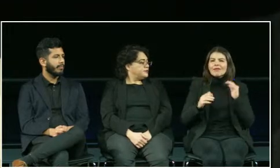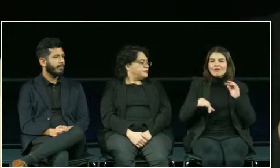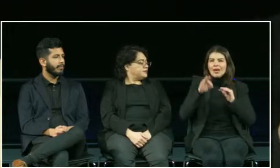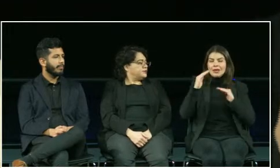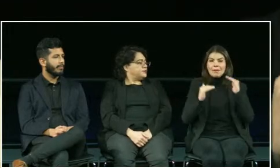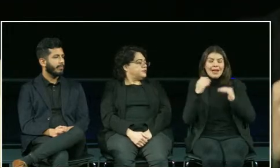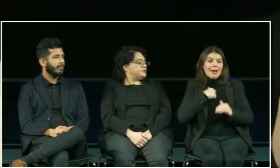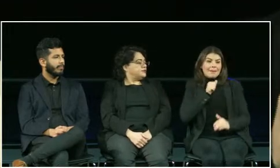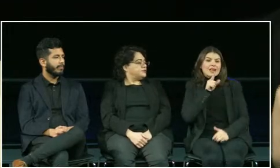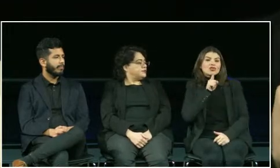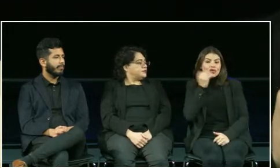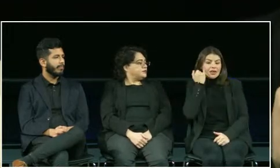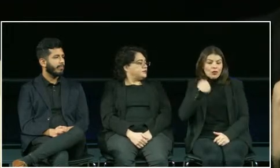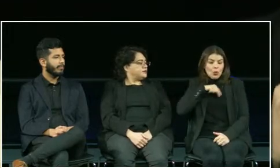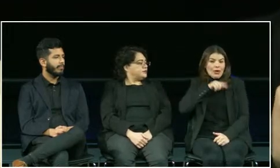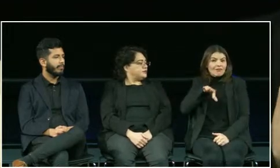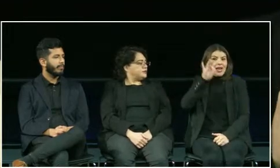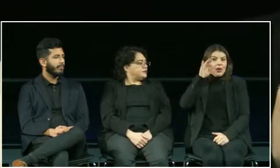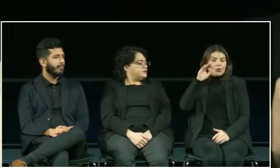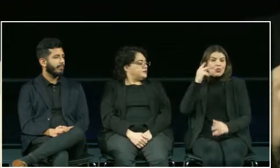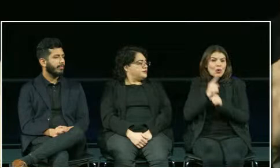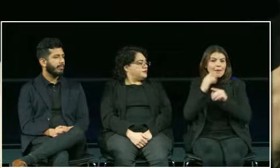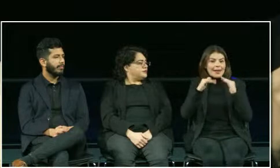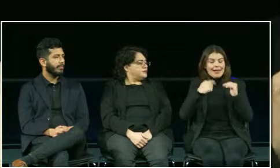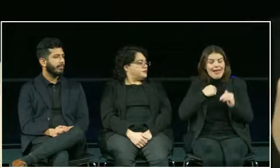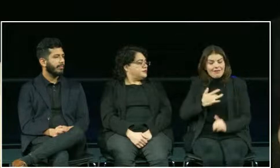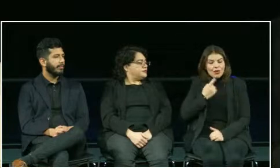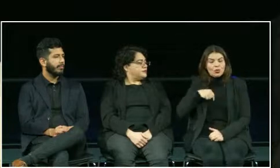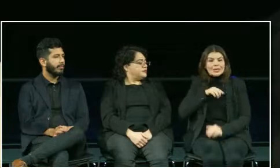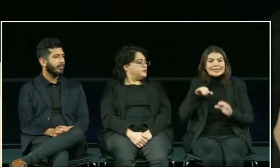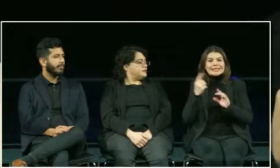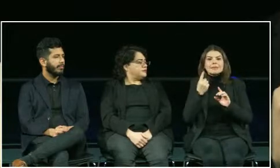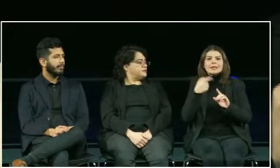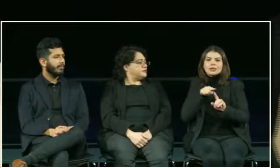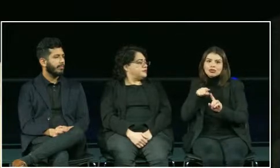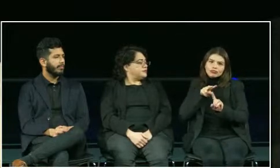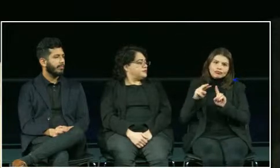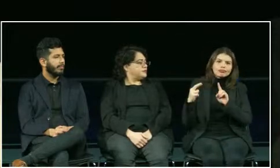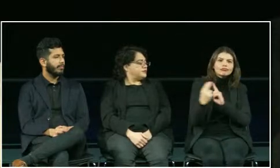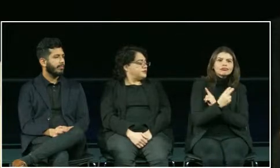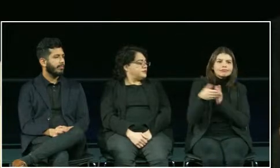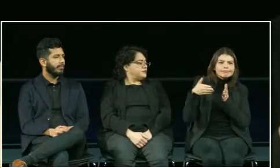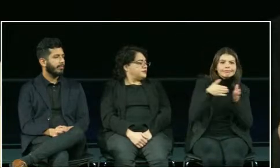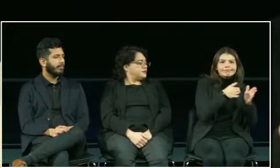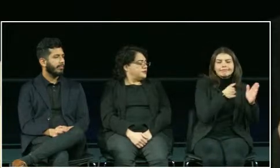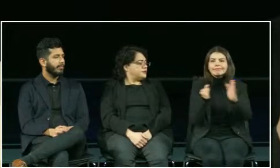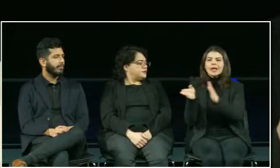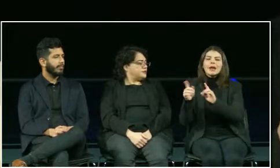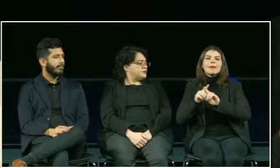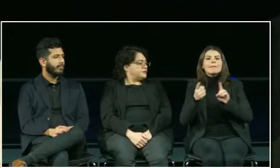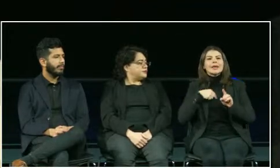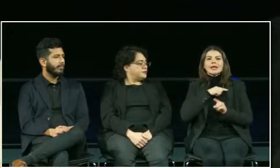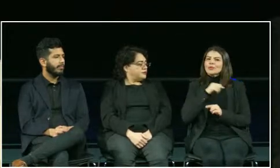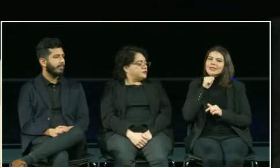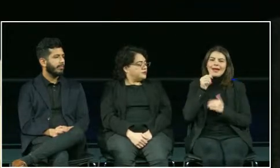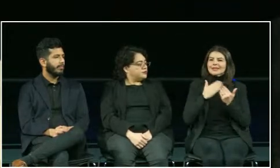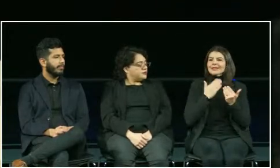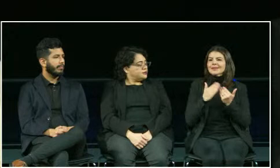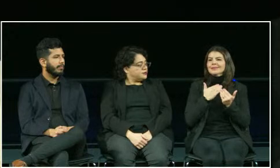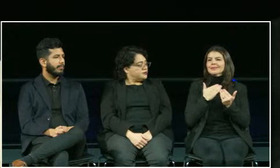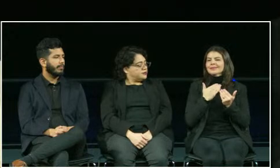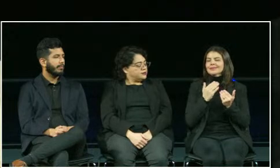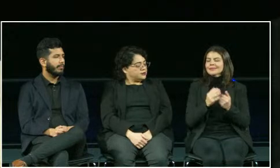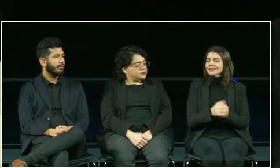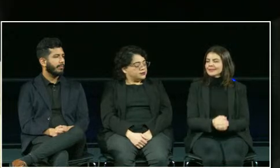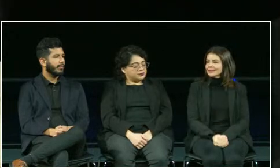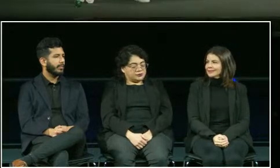I'm not quite sure who found it. I feel like we did something in order to point in some direction, but it was tricky.